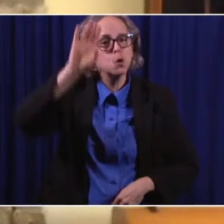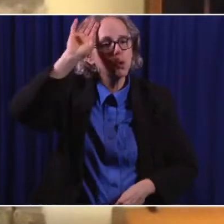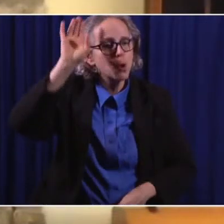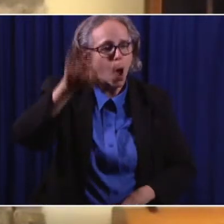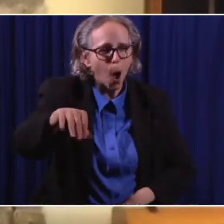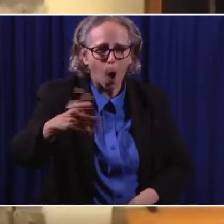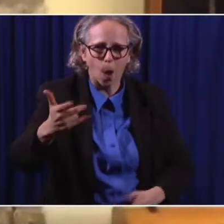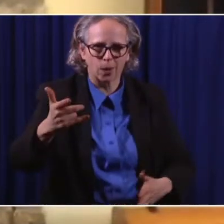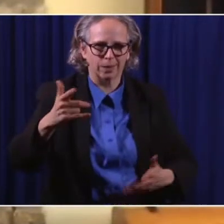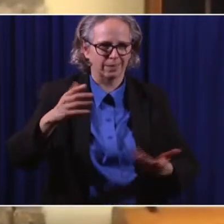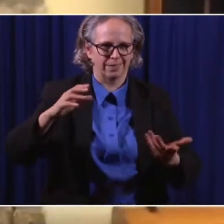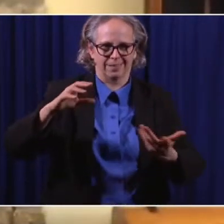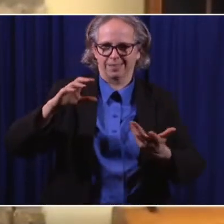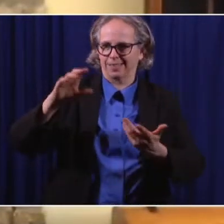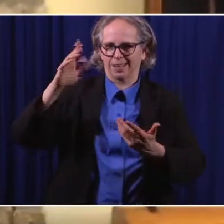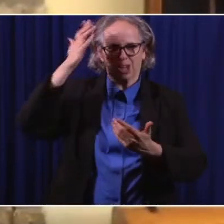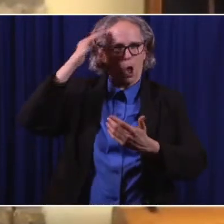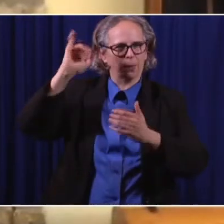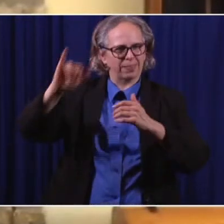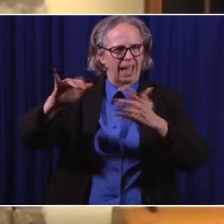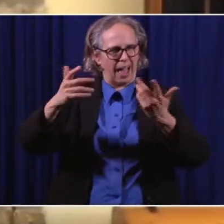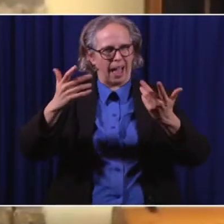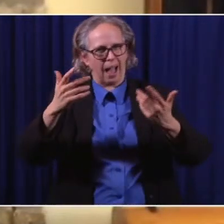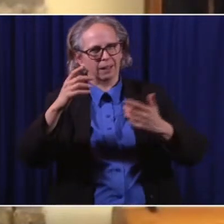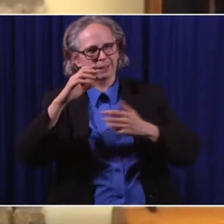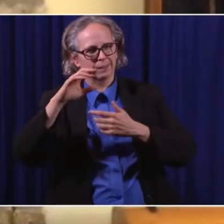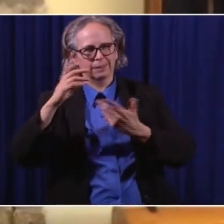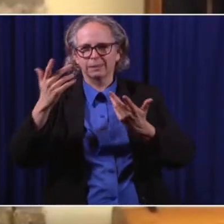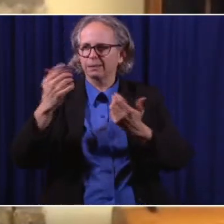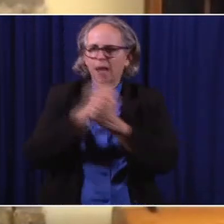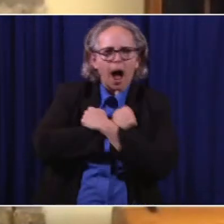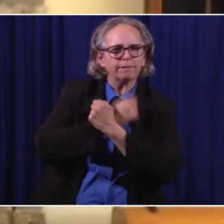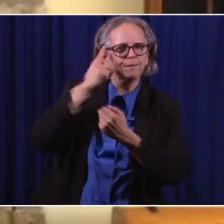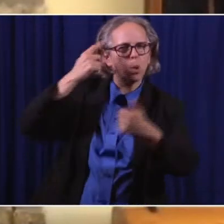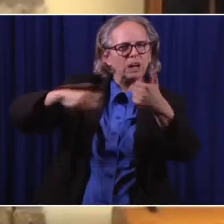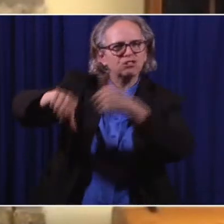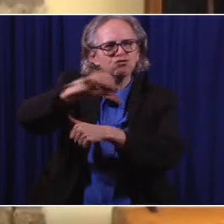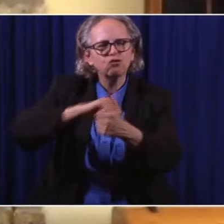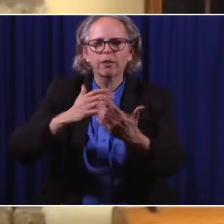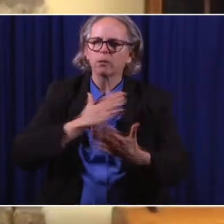who are working a long day anyway, and let's help them out by wearing a mask.